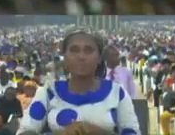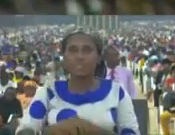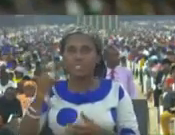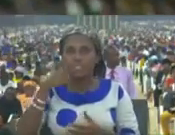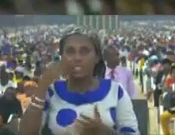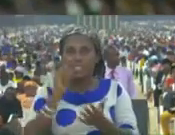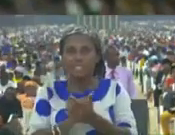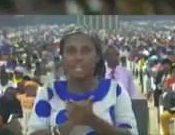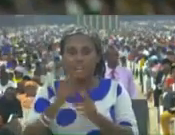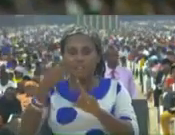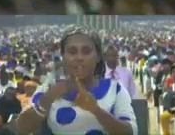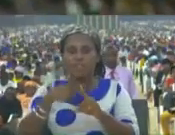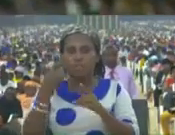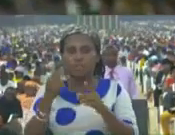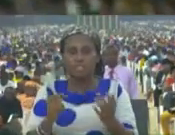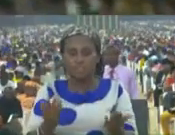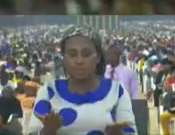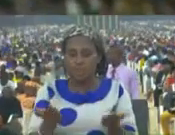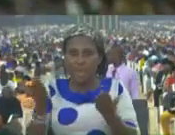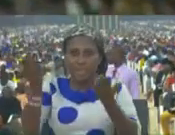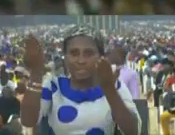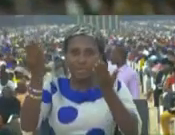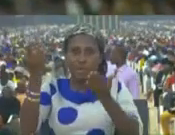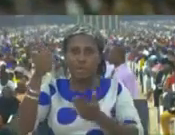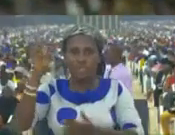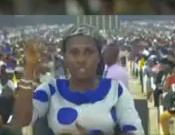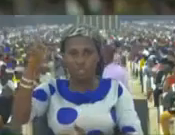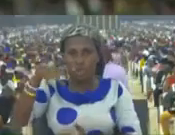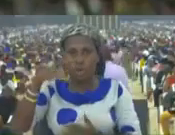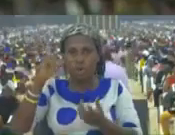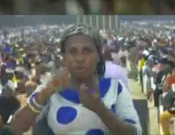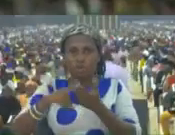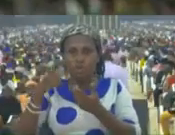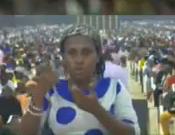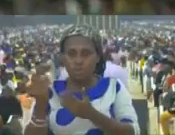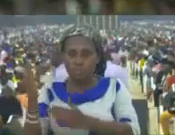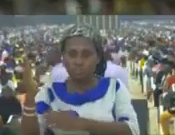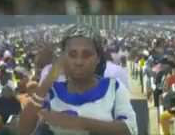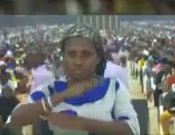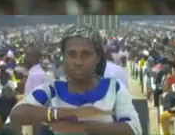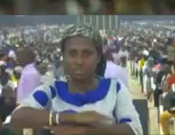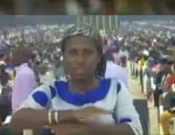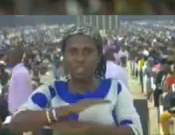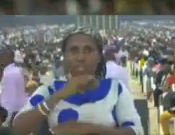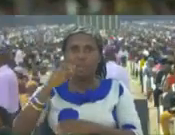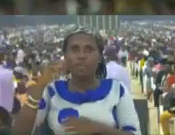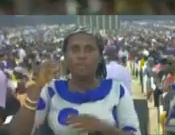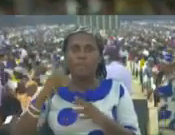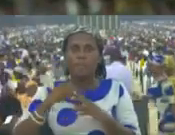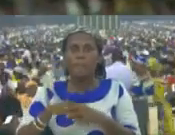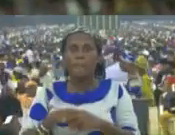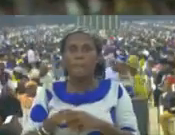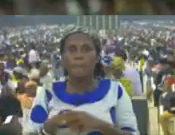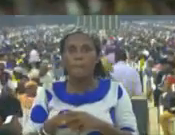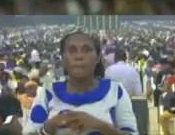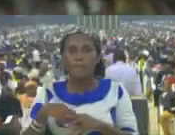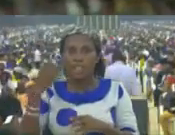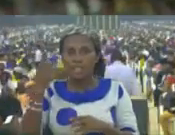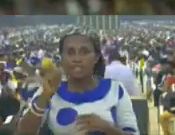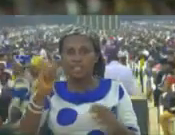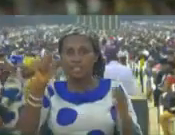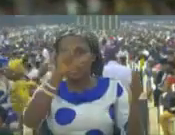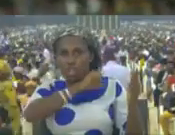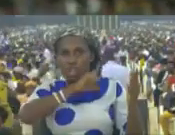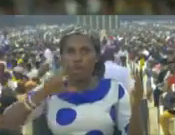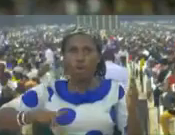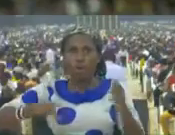the rising of the sun to the going down of the same, the Lord's